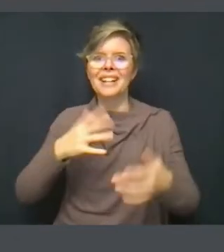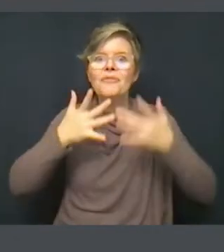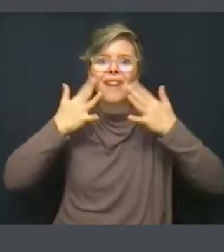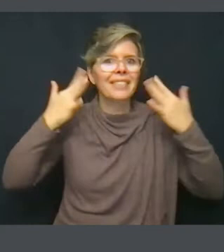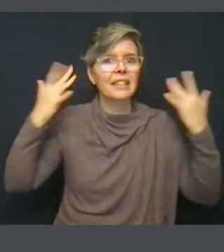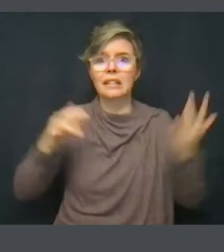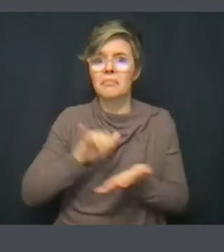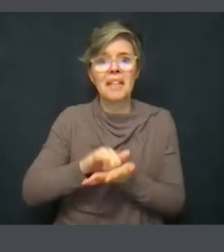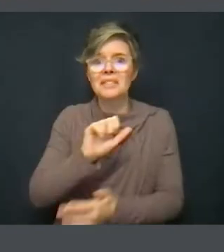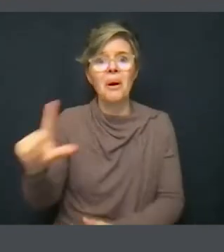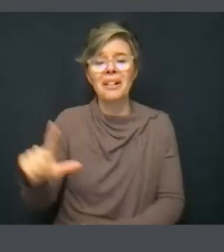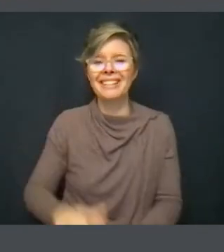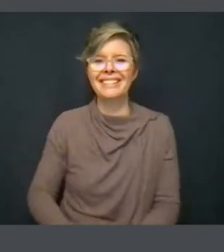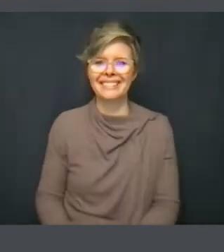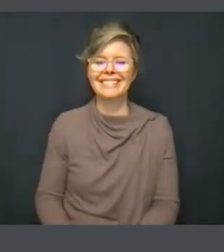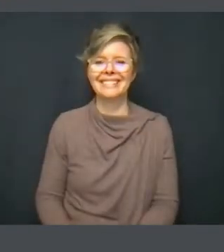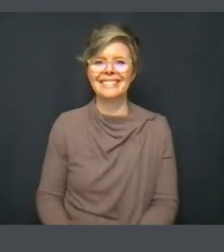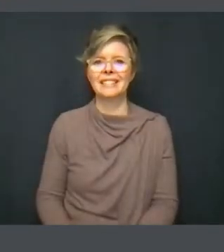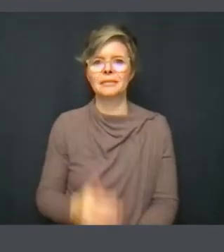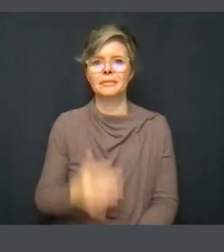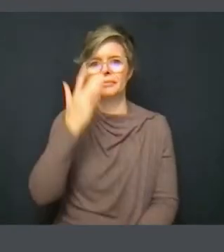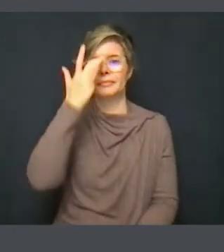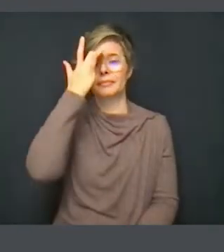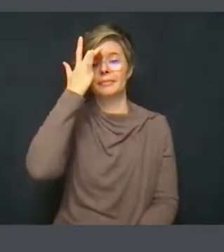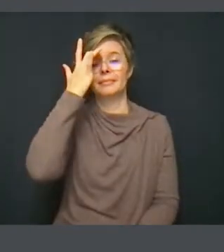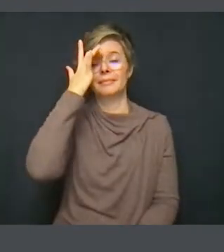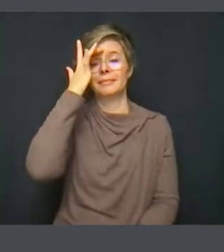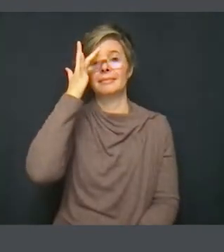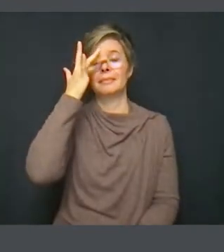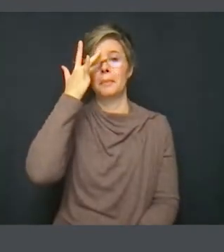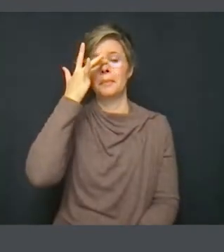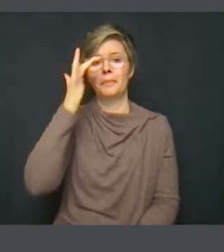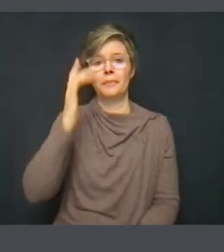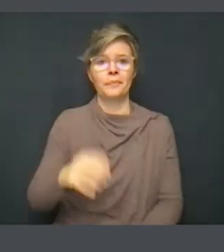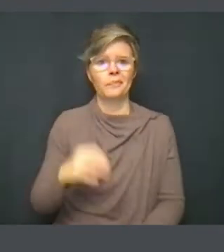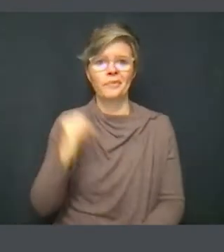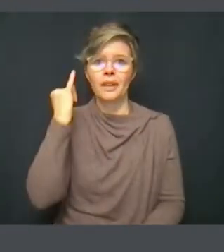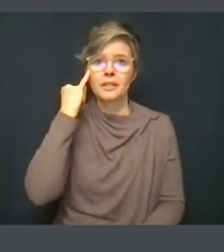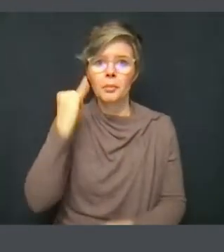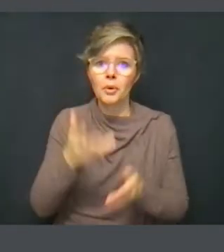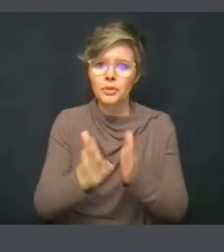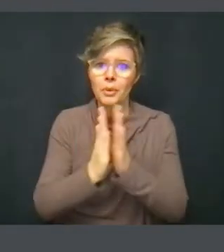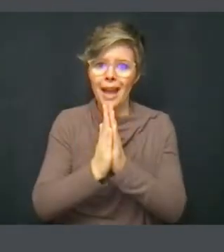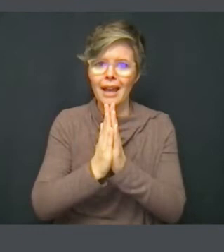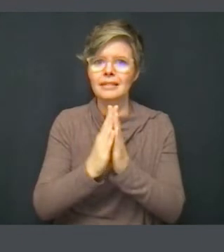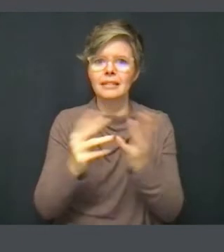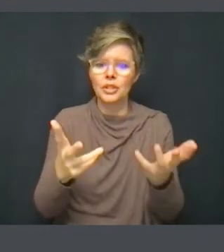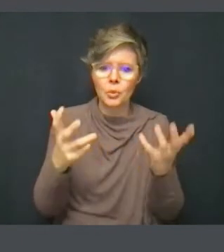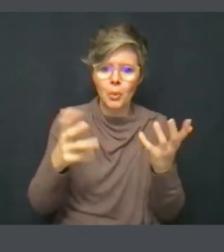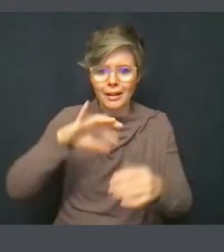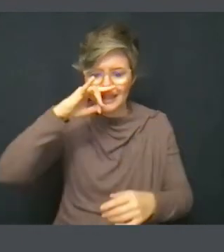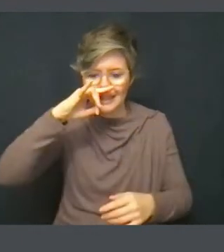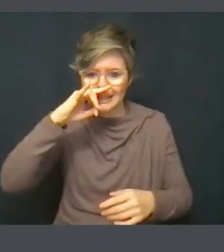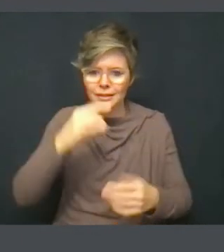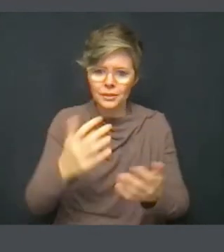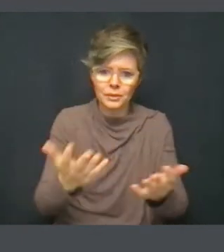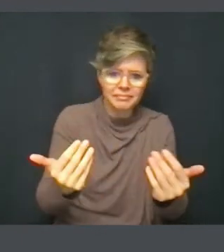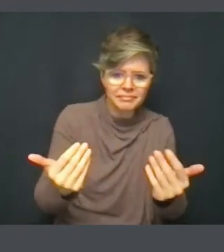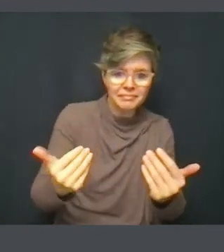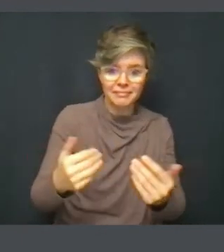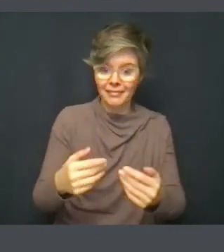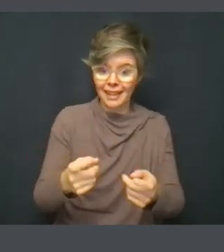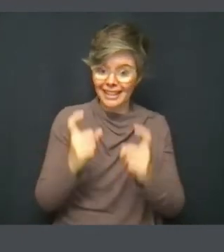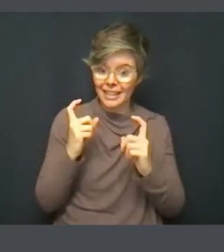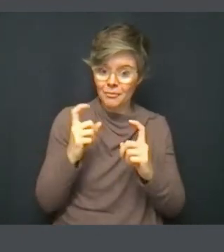really important part though is if you're asking a kid, let's say, to give you a language sample, you have to record